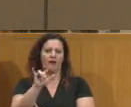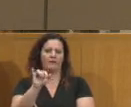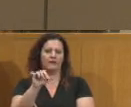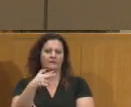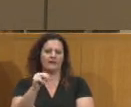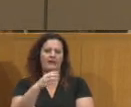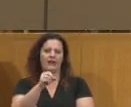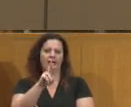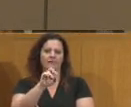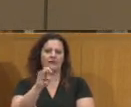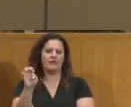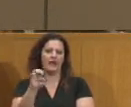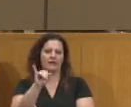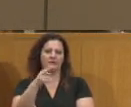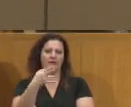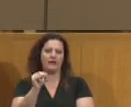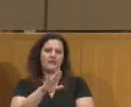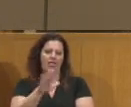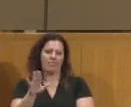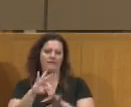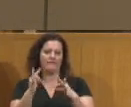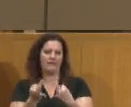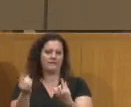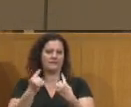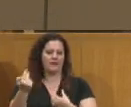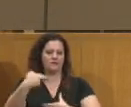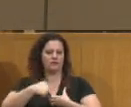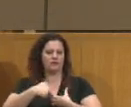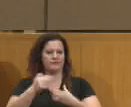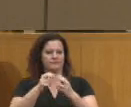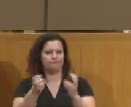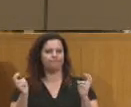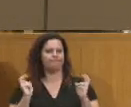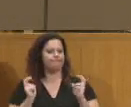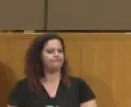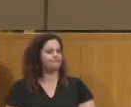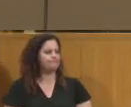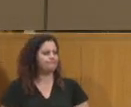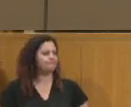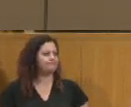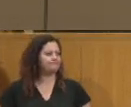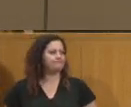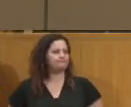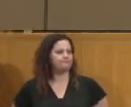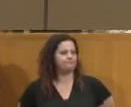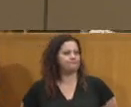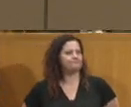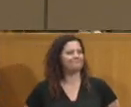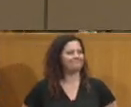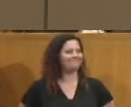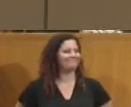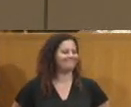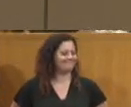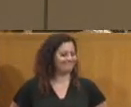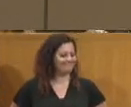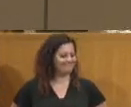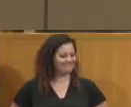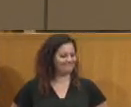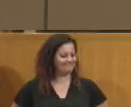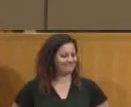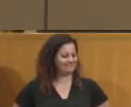city, not just for today, but tomorrow. Thank you, Charlotte, for allowing me to continue to serve in